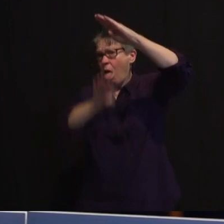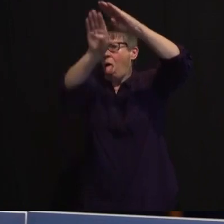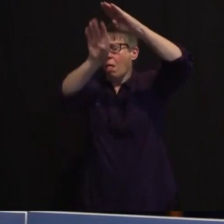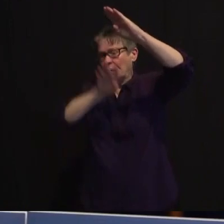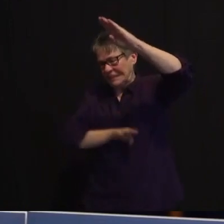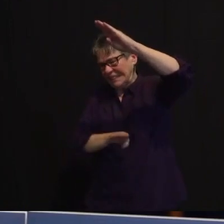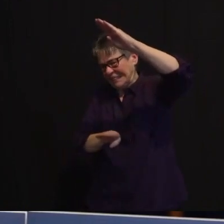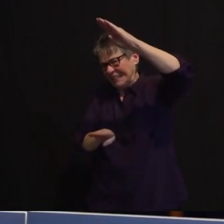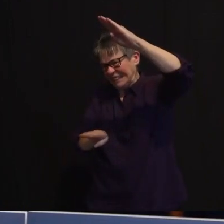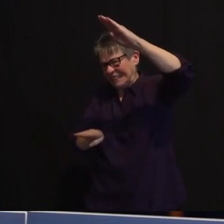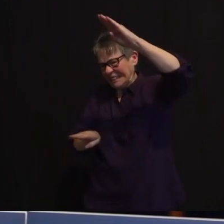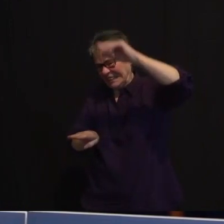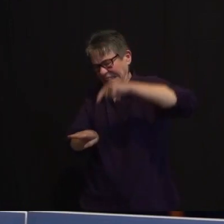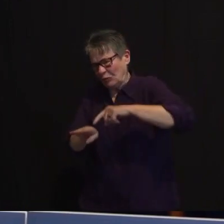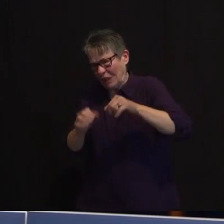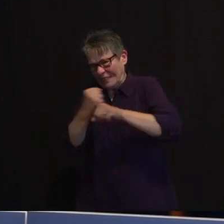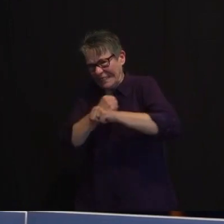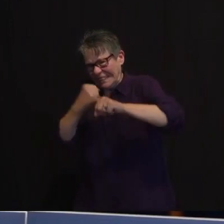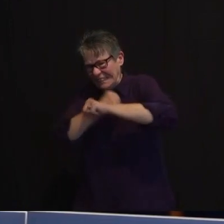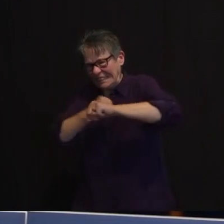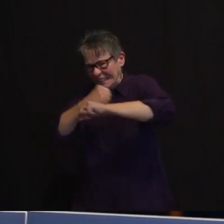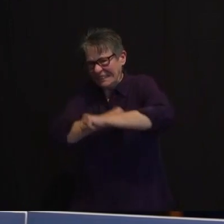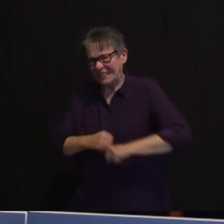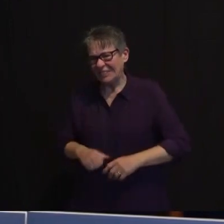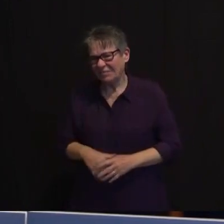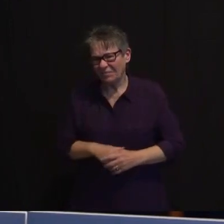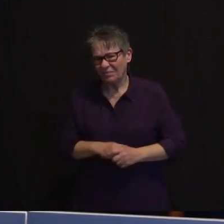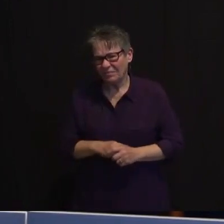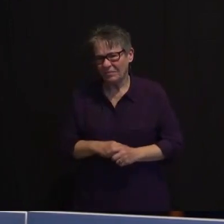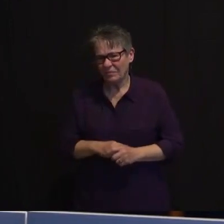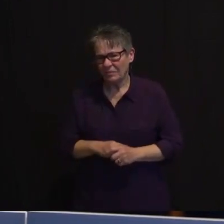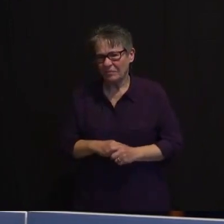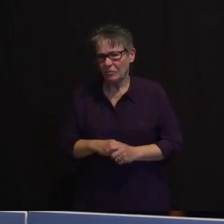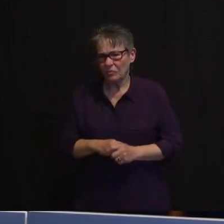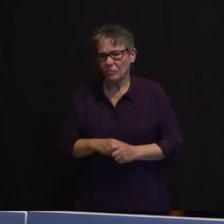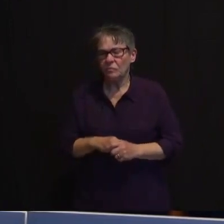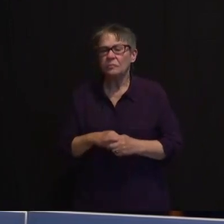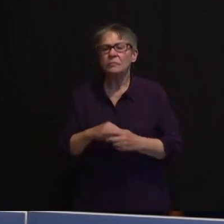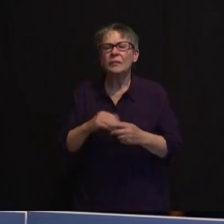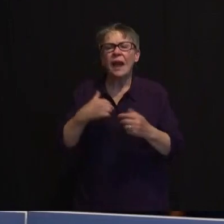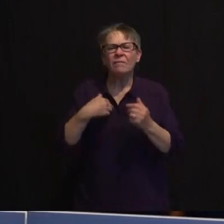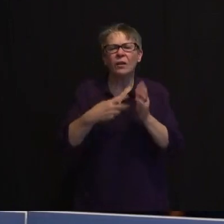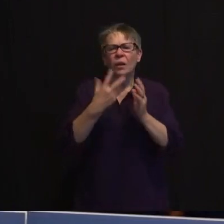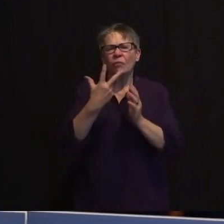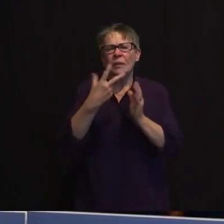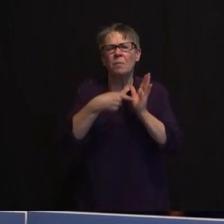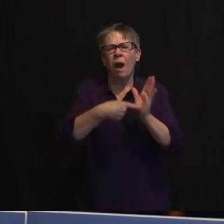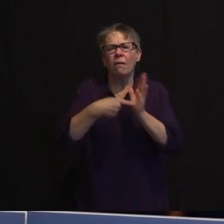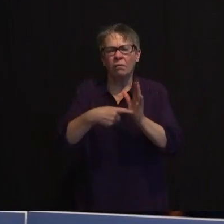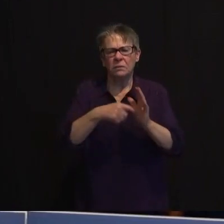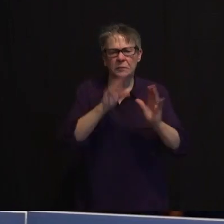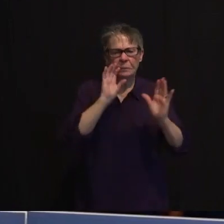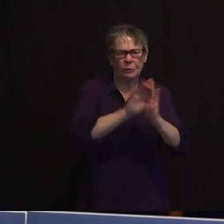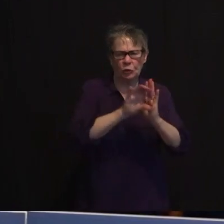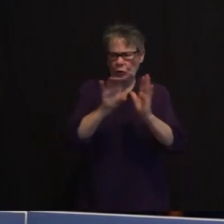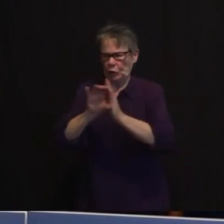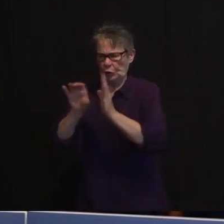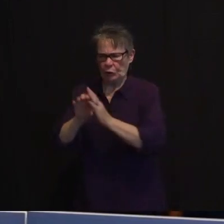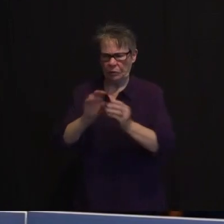7,800 individuals on ventilators. That's the latest peak that we have as of 10 o'clock last